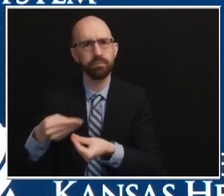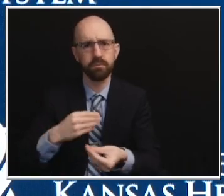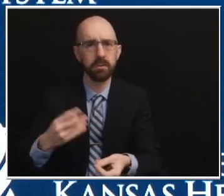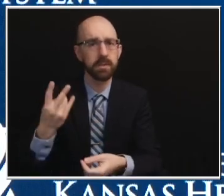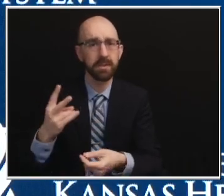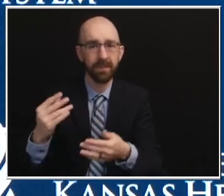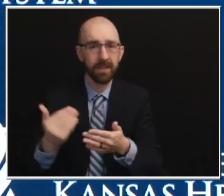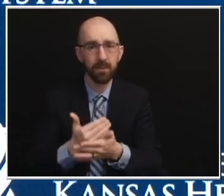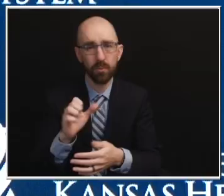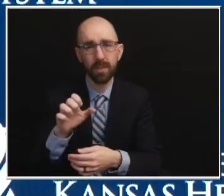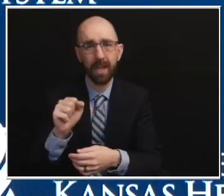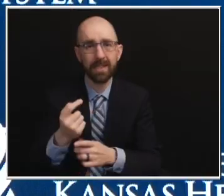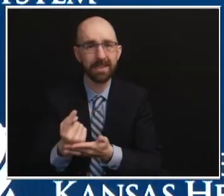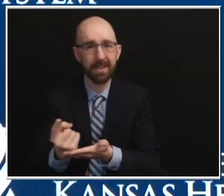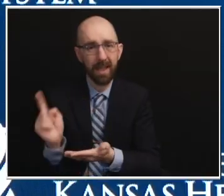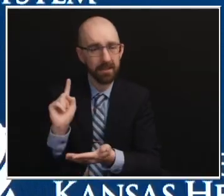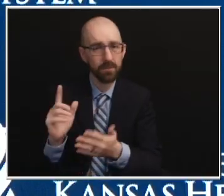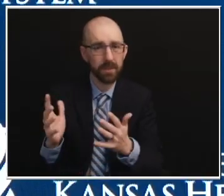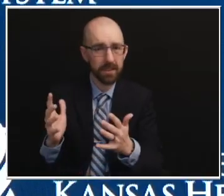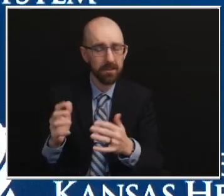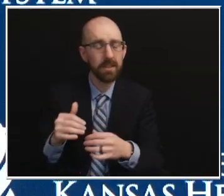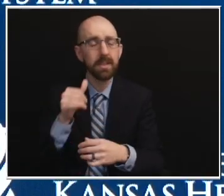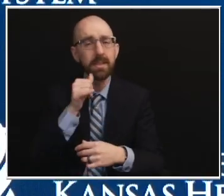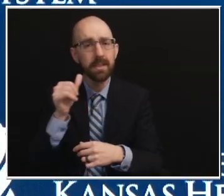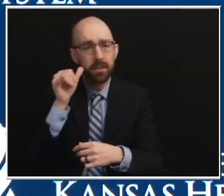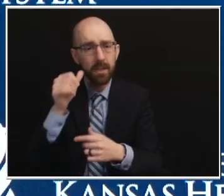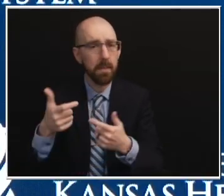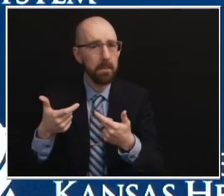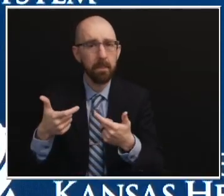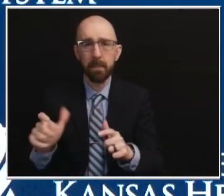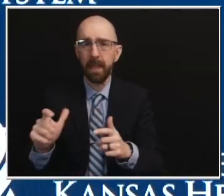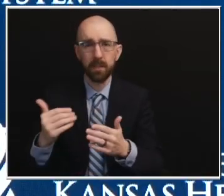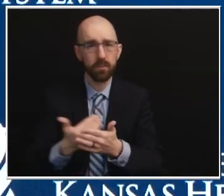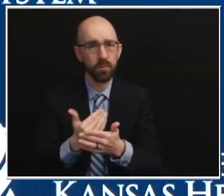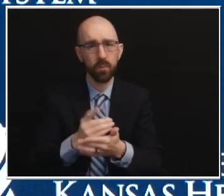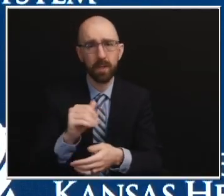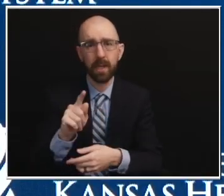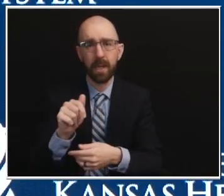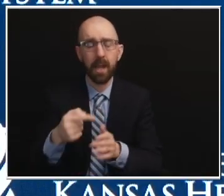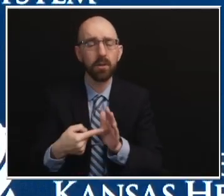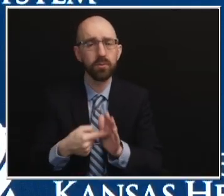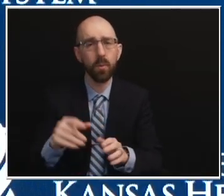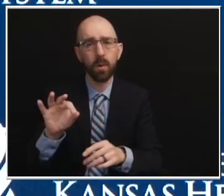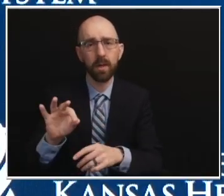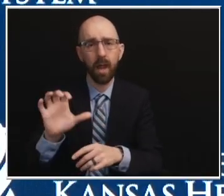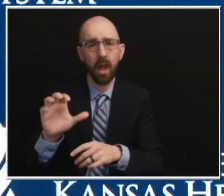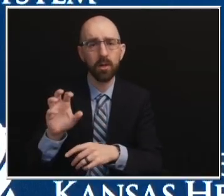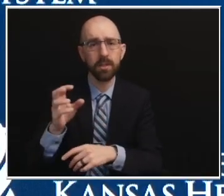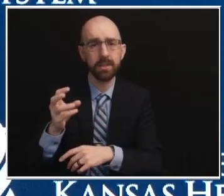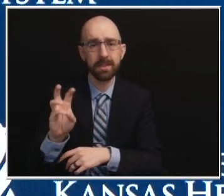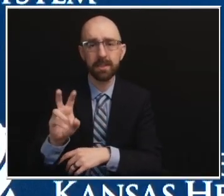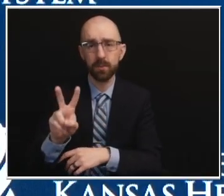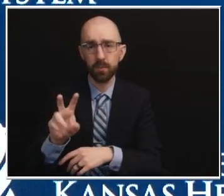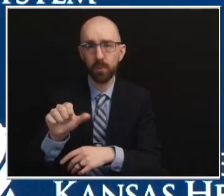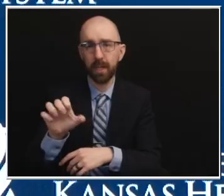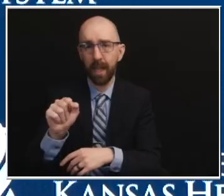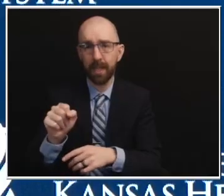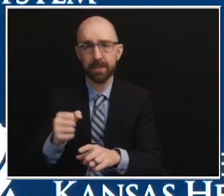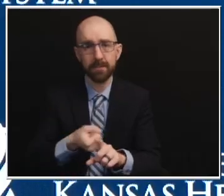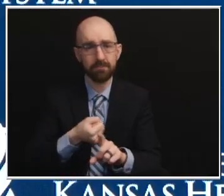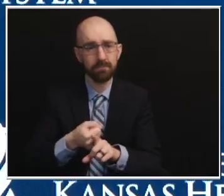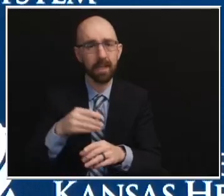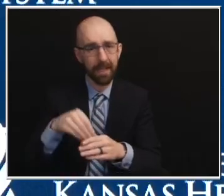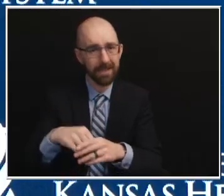week. Yesterday, the newest data shows that actually 962 cases so far in South Carolina